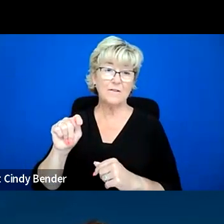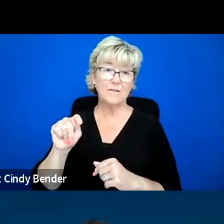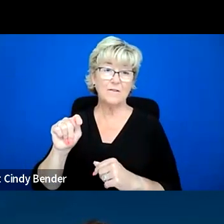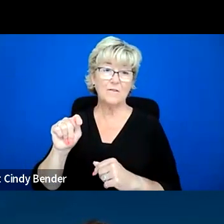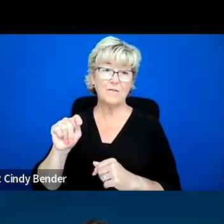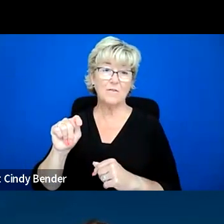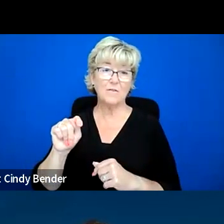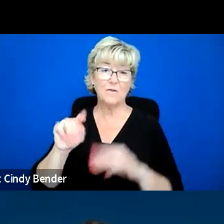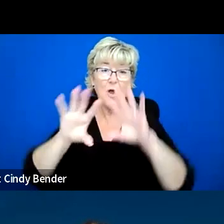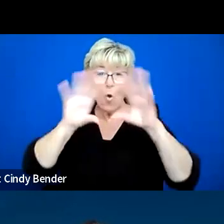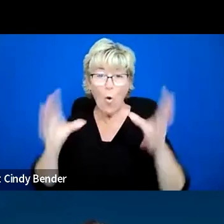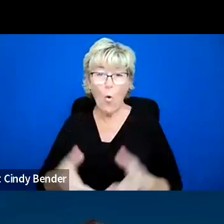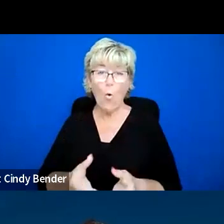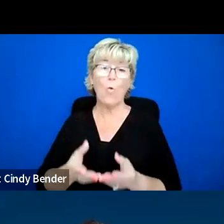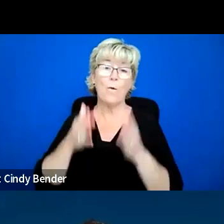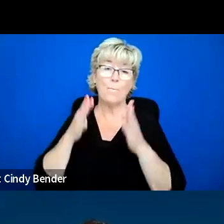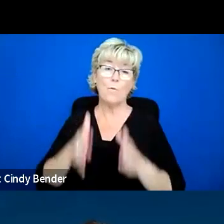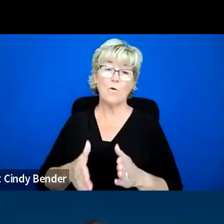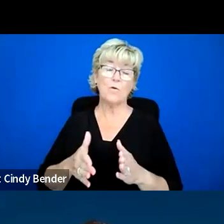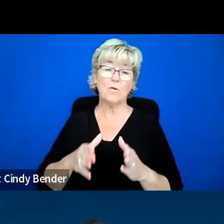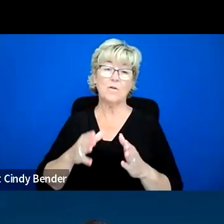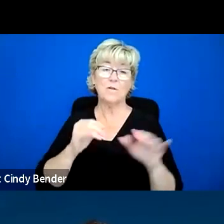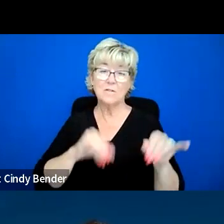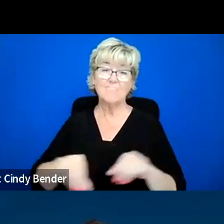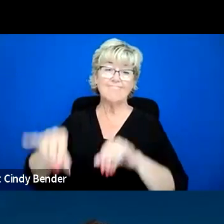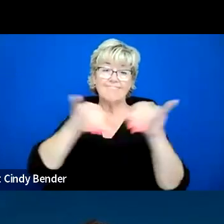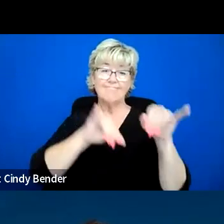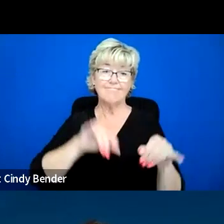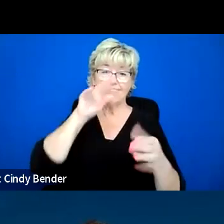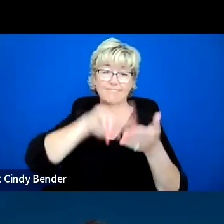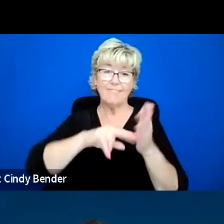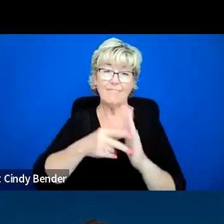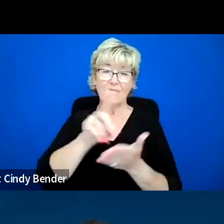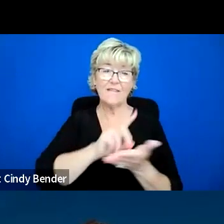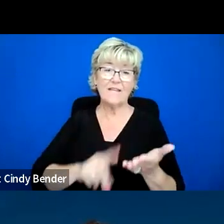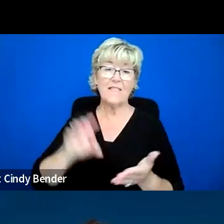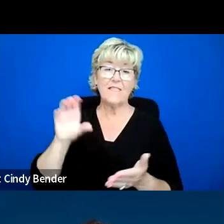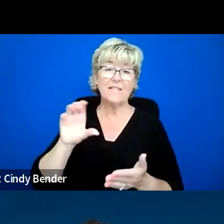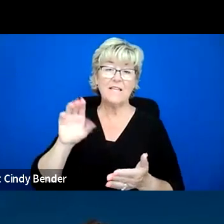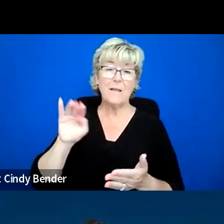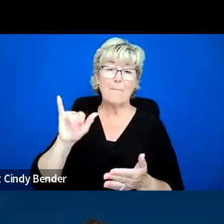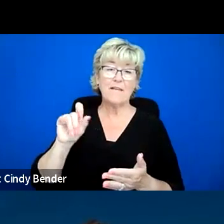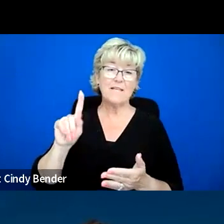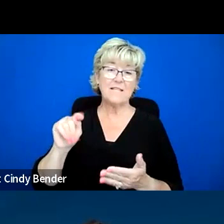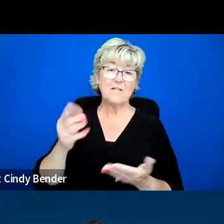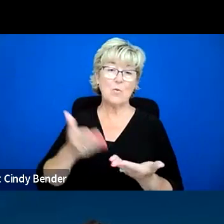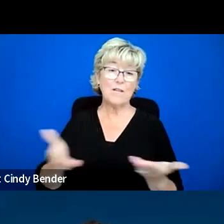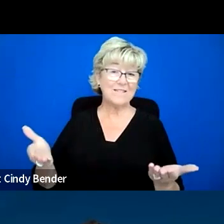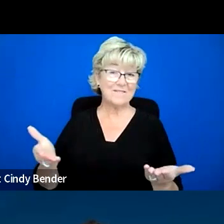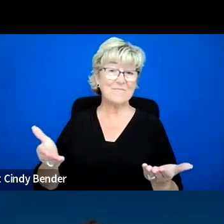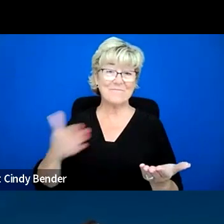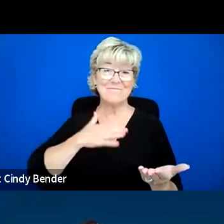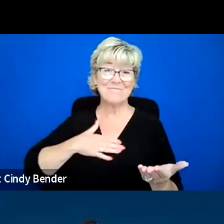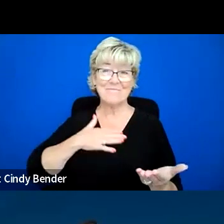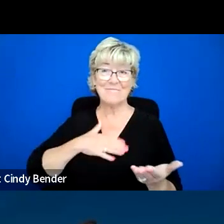that whole person and that universal design of the CMIST resources. Appreciate that. All right, looking at